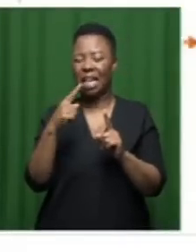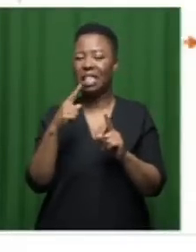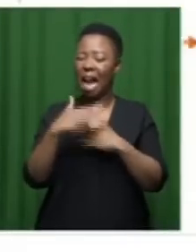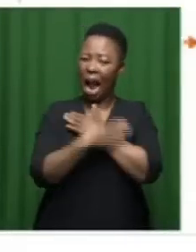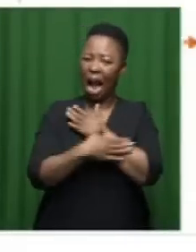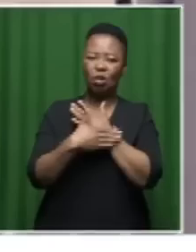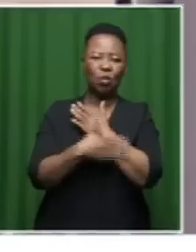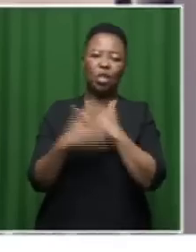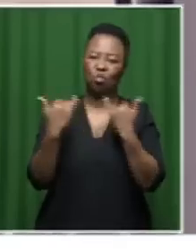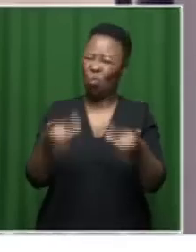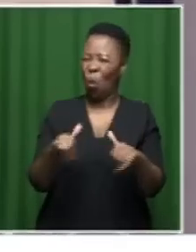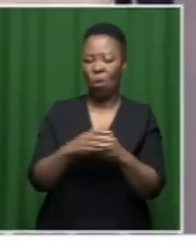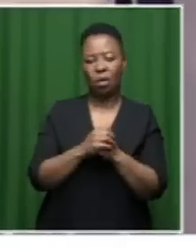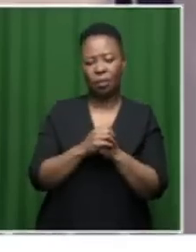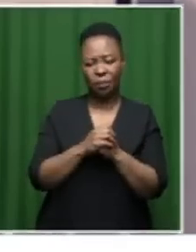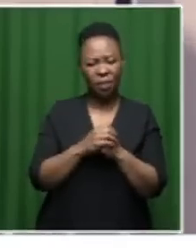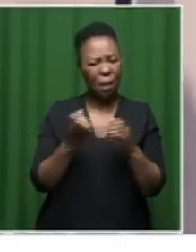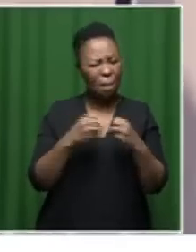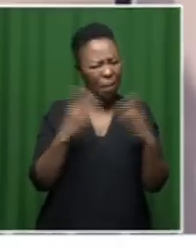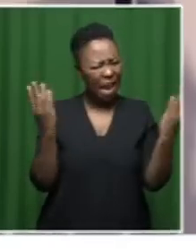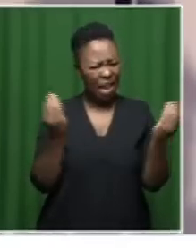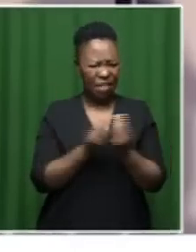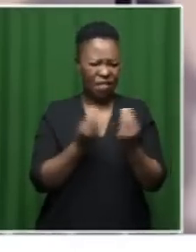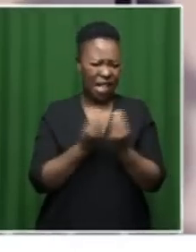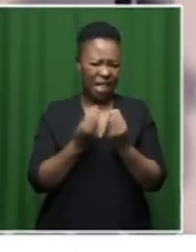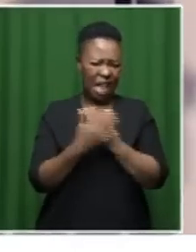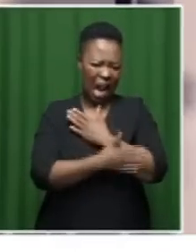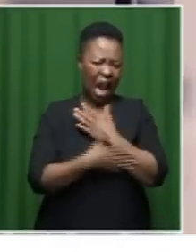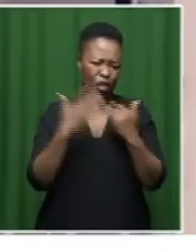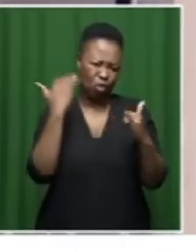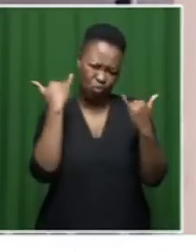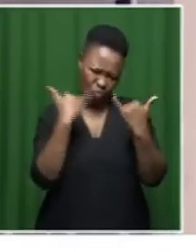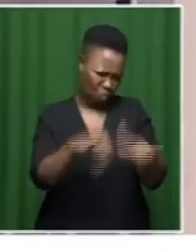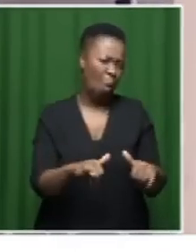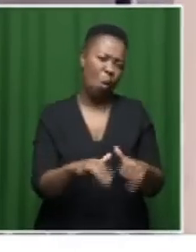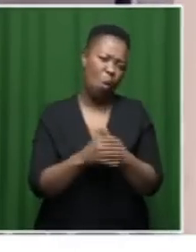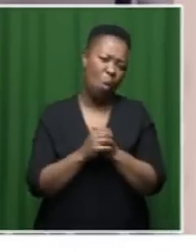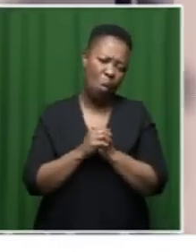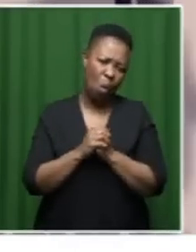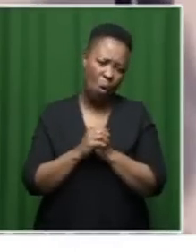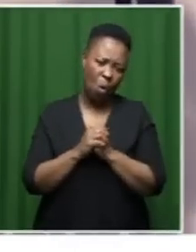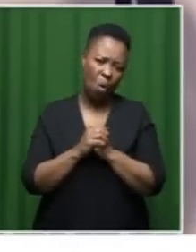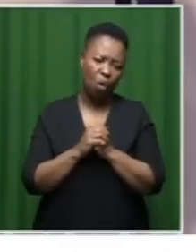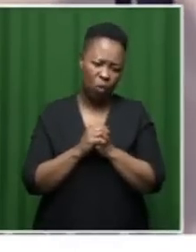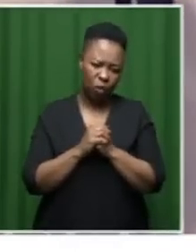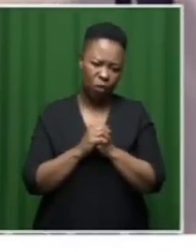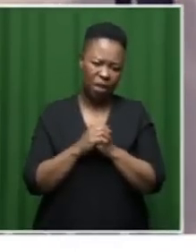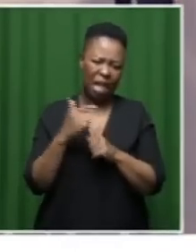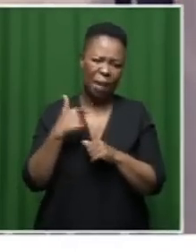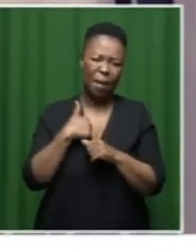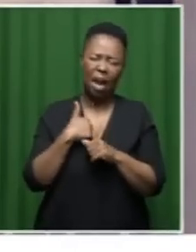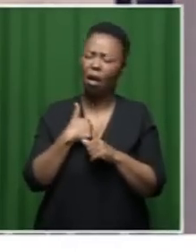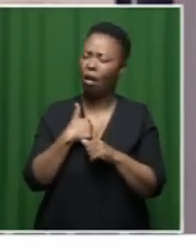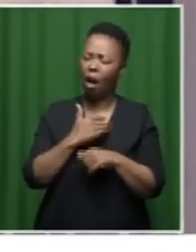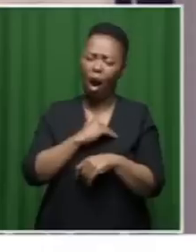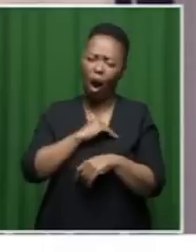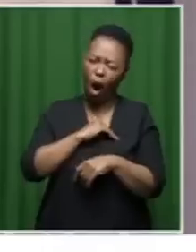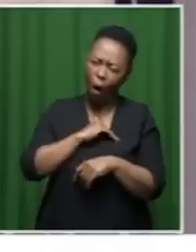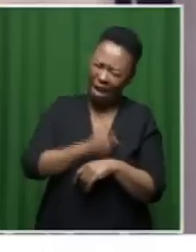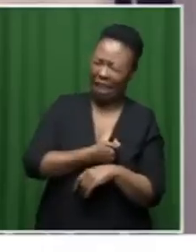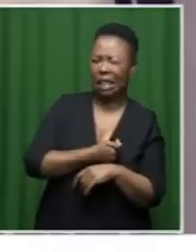There are many things wrong in this country, and I want to just digress and talk about them. I get very deeply hurt when I